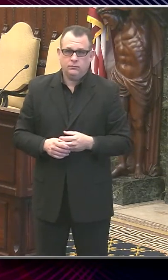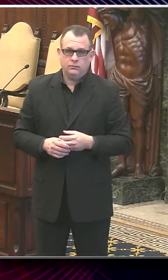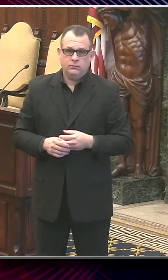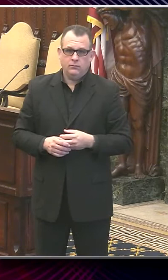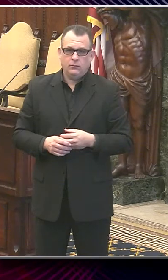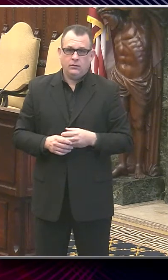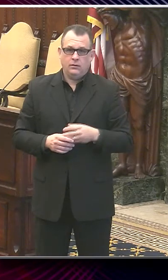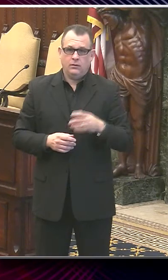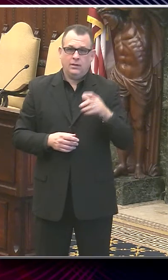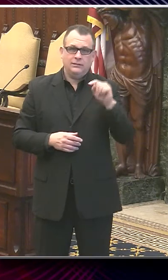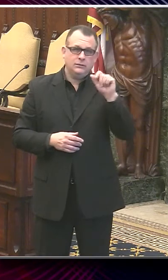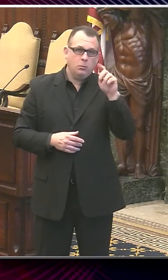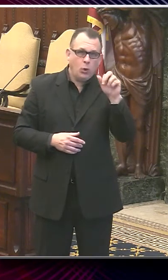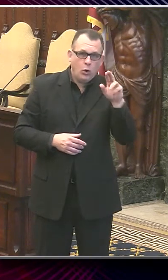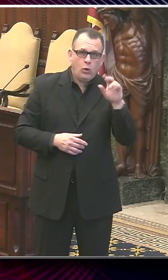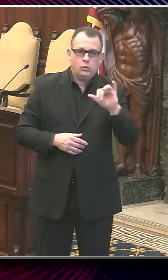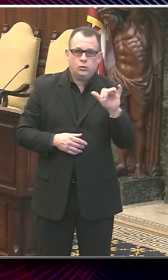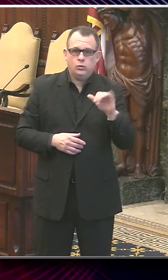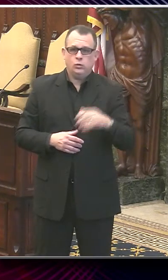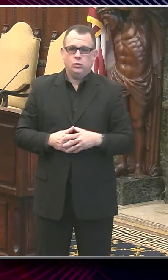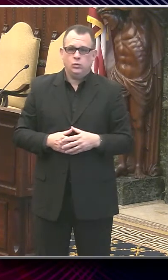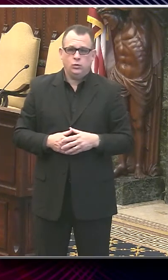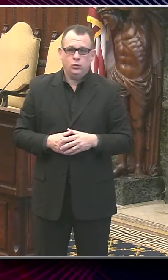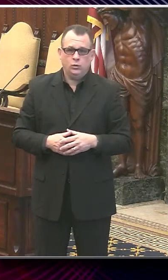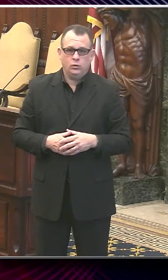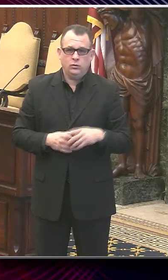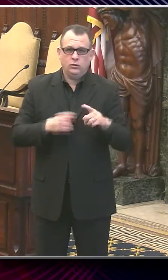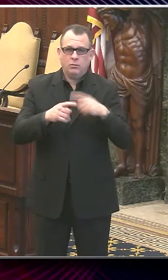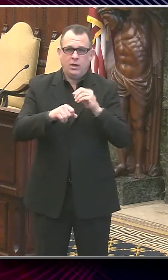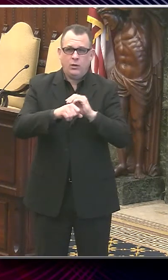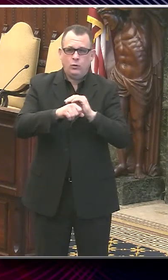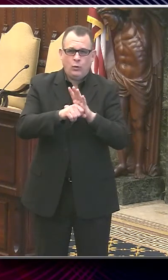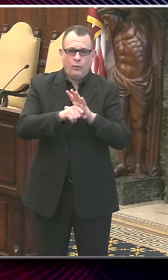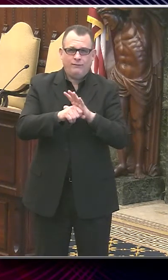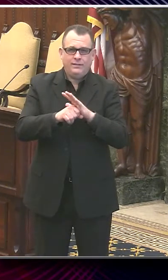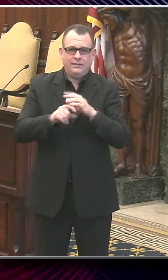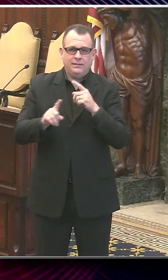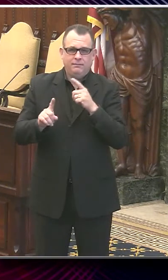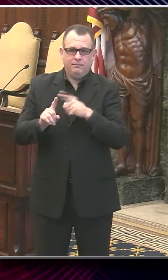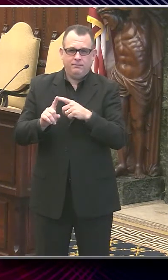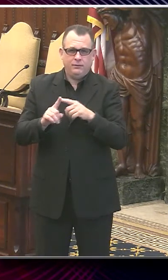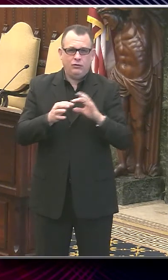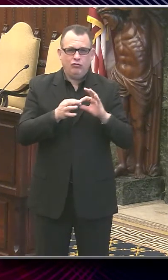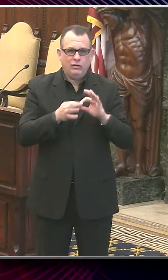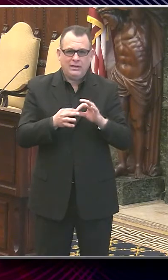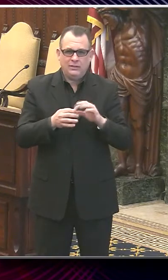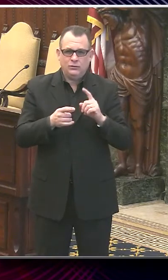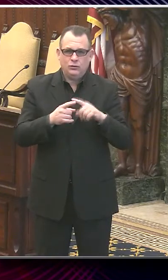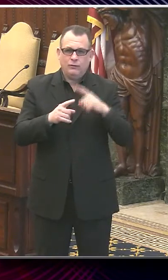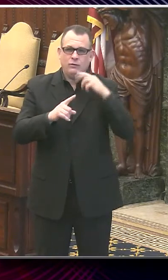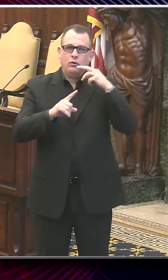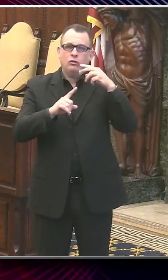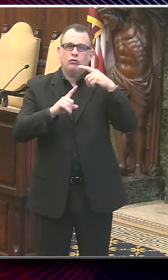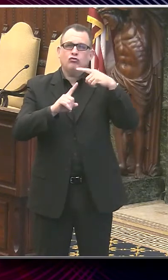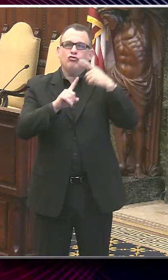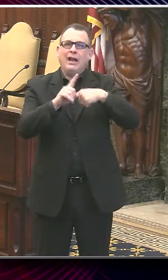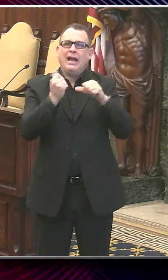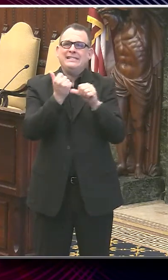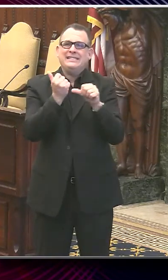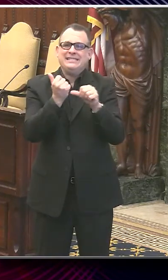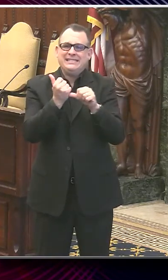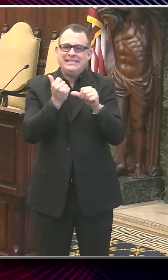rent moratorium, knowing that COVID related rent assistance hasn't reached tenants